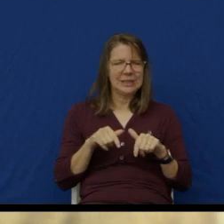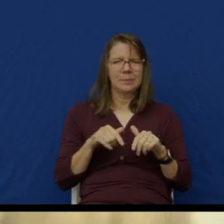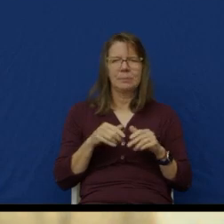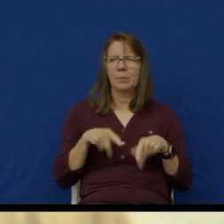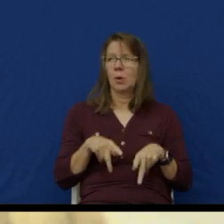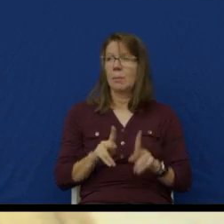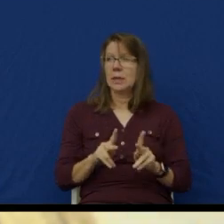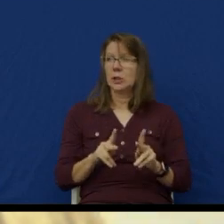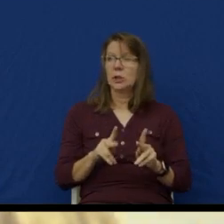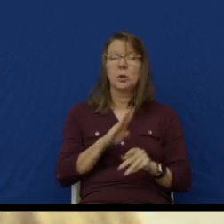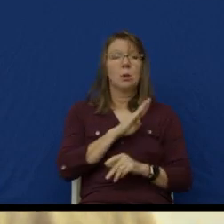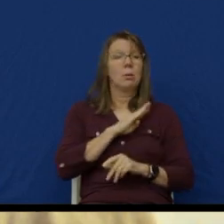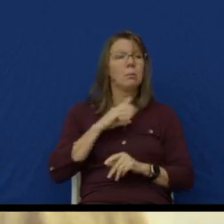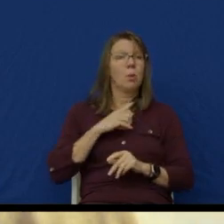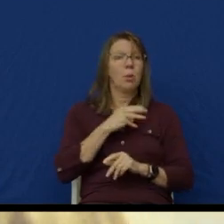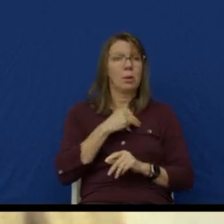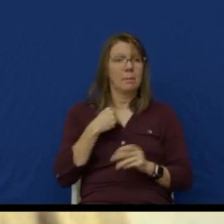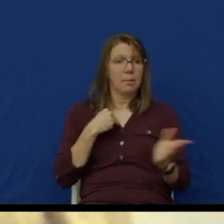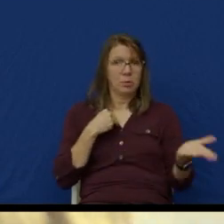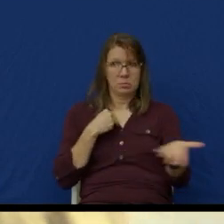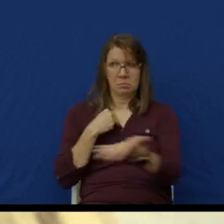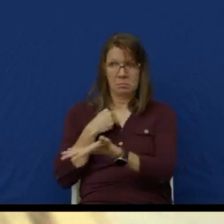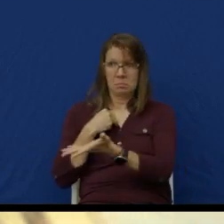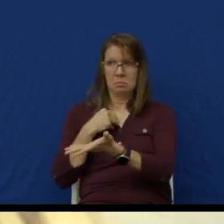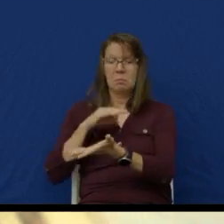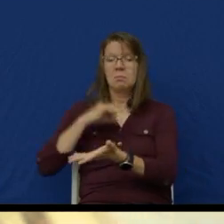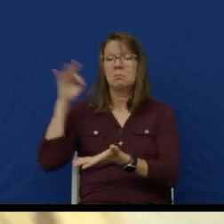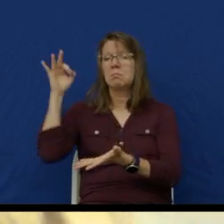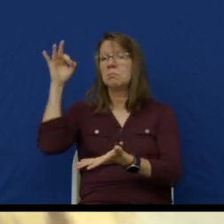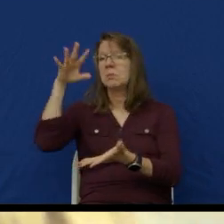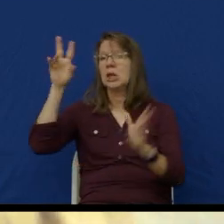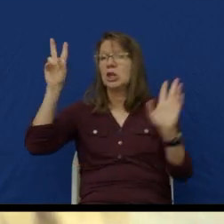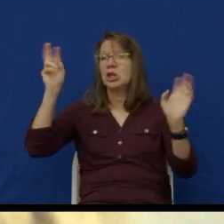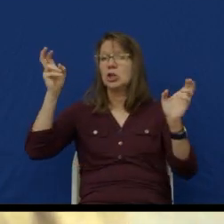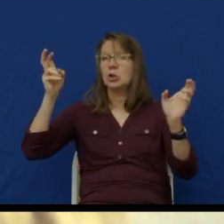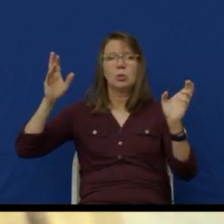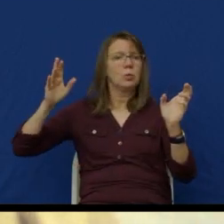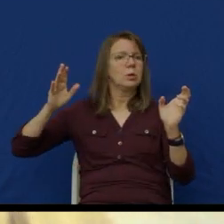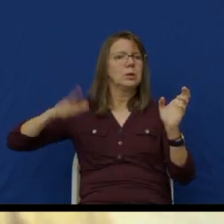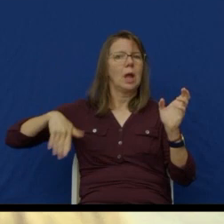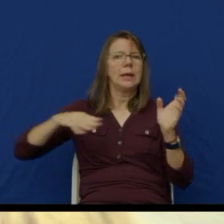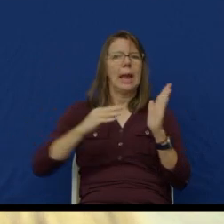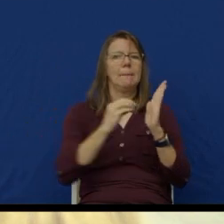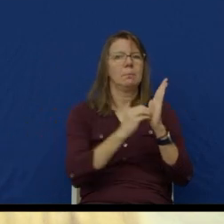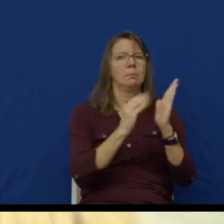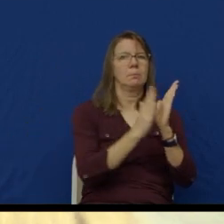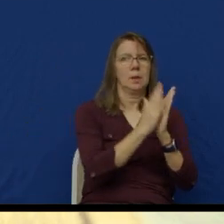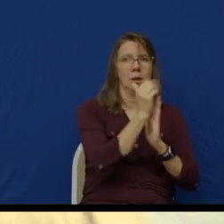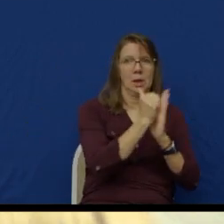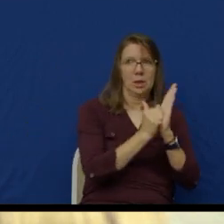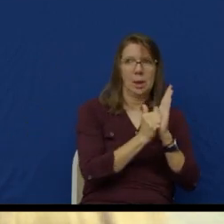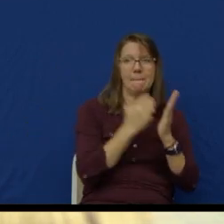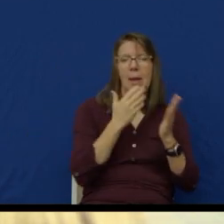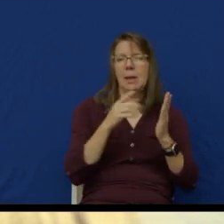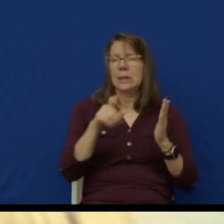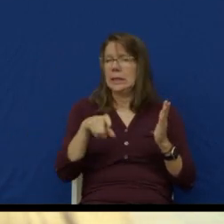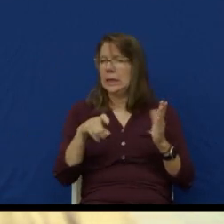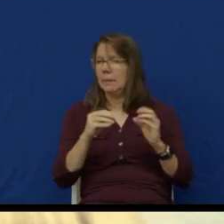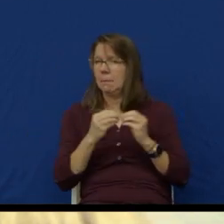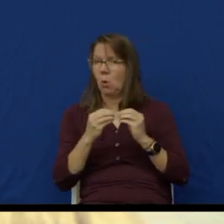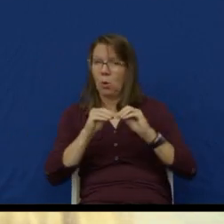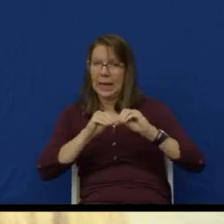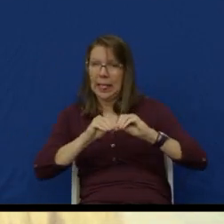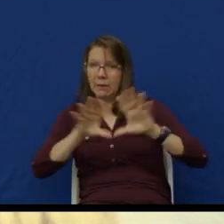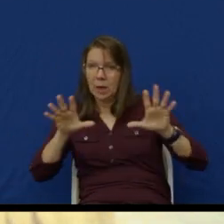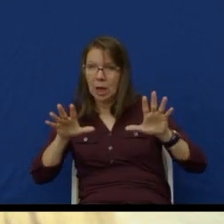allows board members to raise issues not included on the agenda for the purpose of clarification,